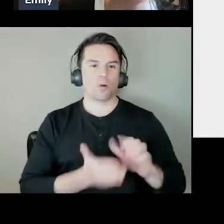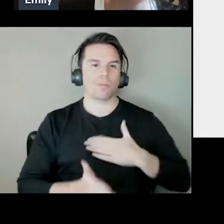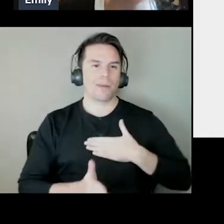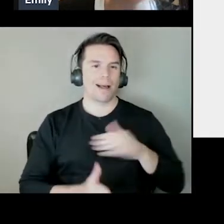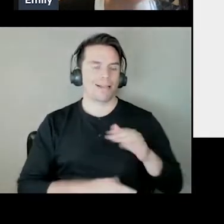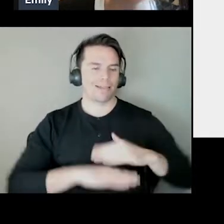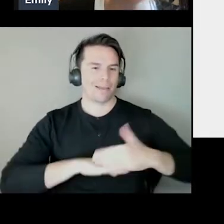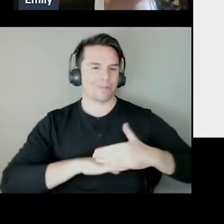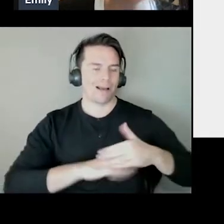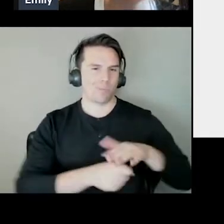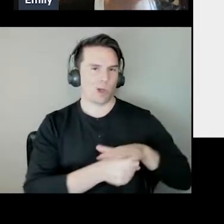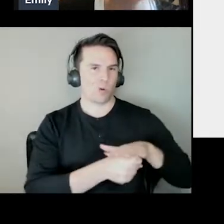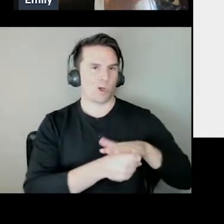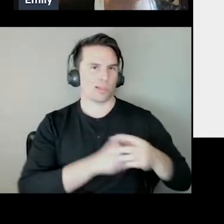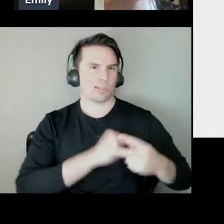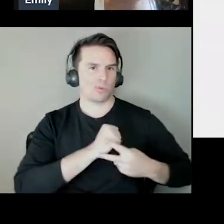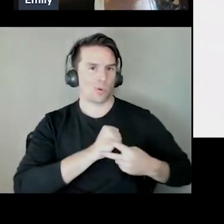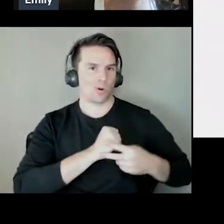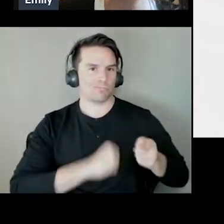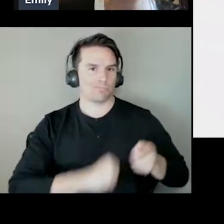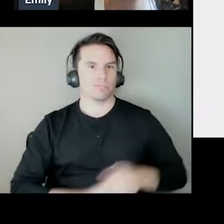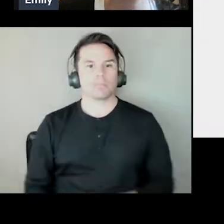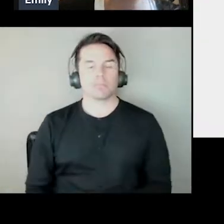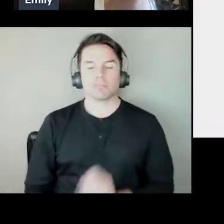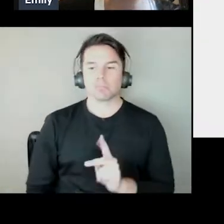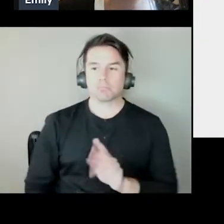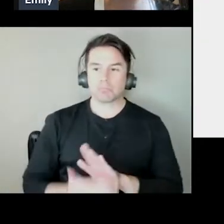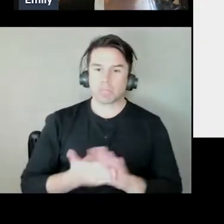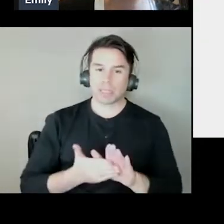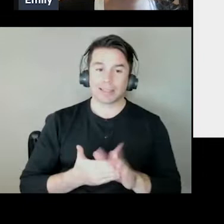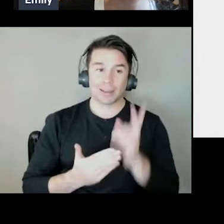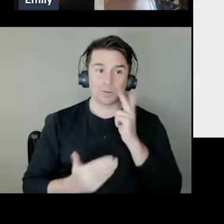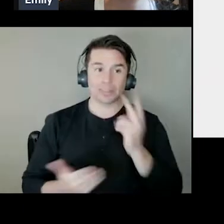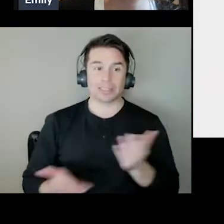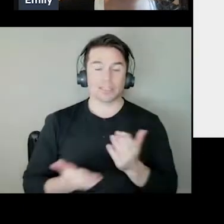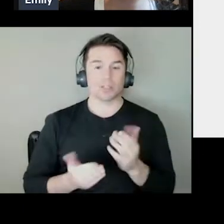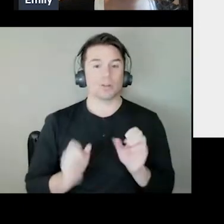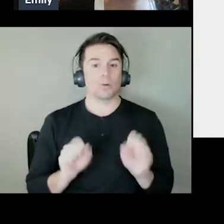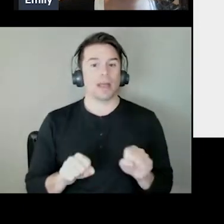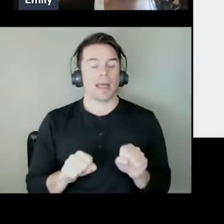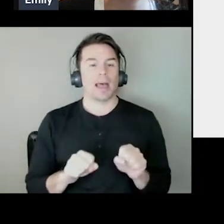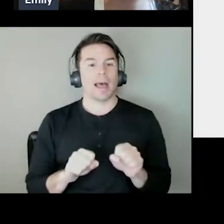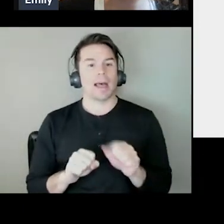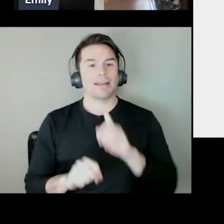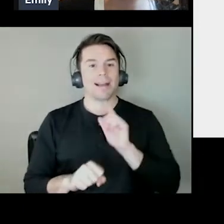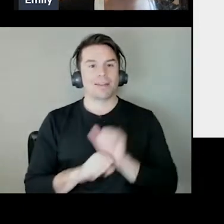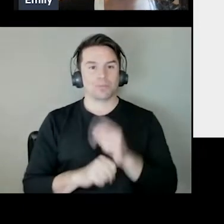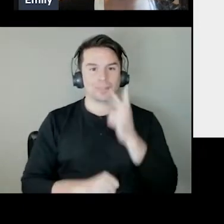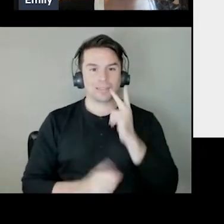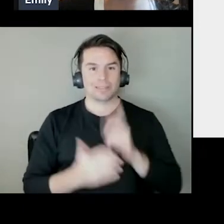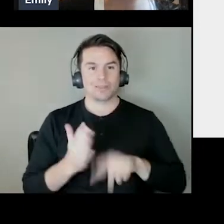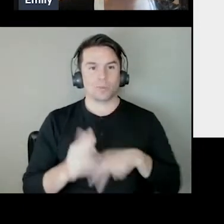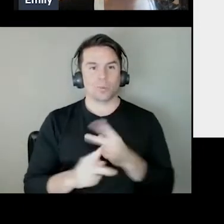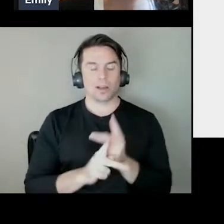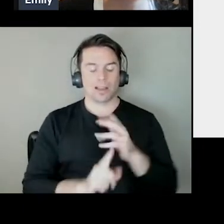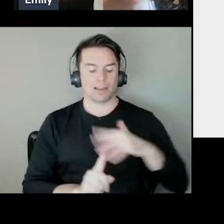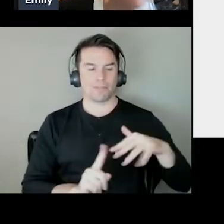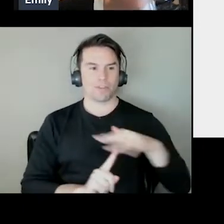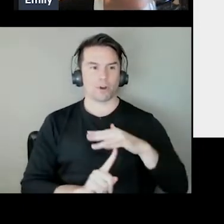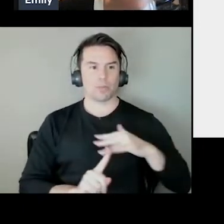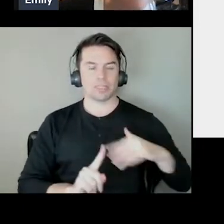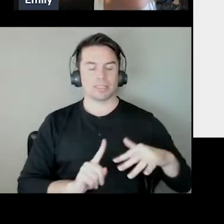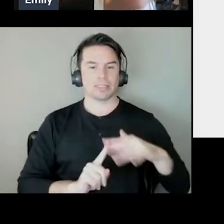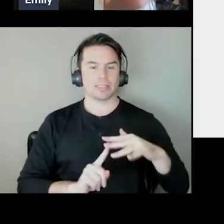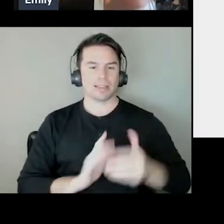And you see, right, you can actually see the kind of environments that I get on my EC2 instance, which